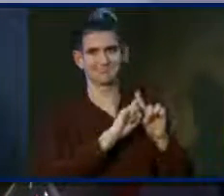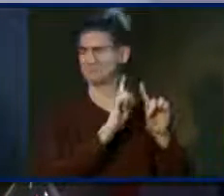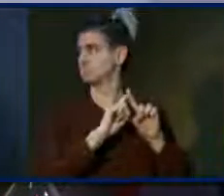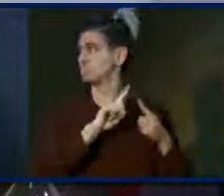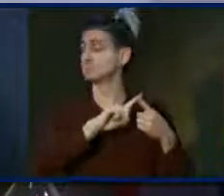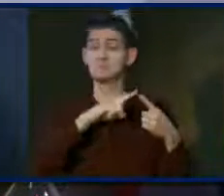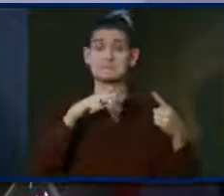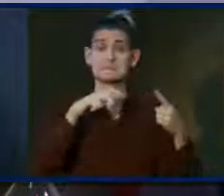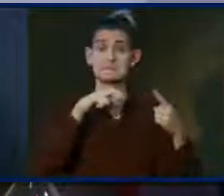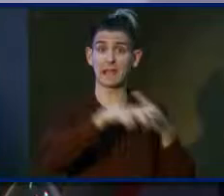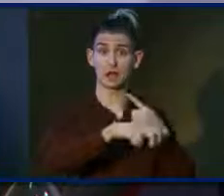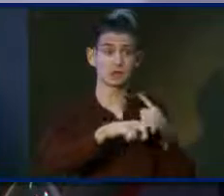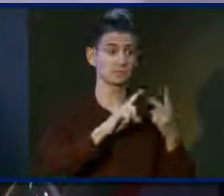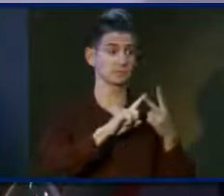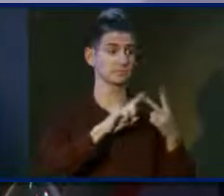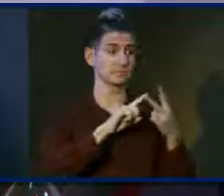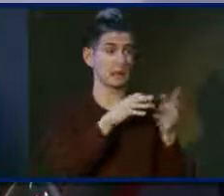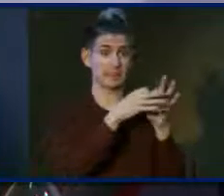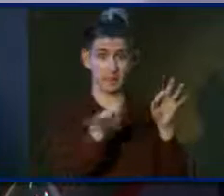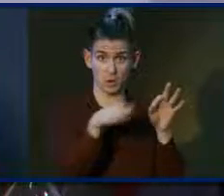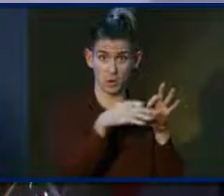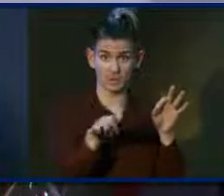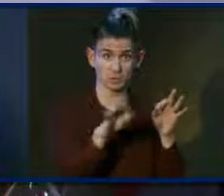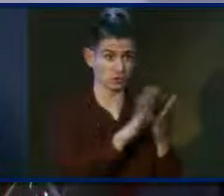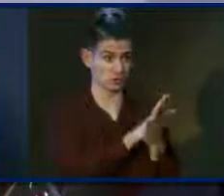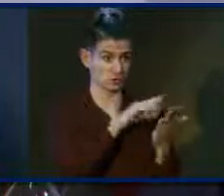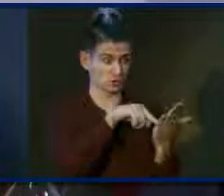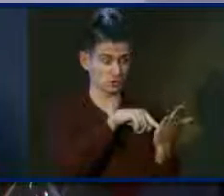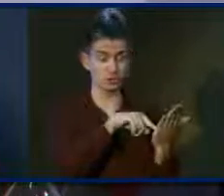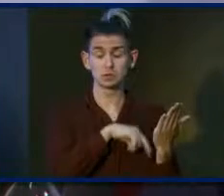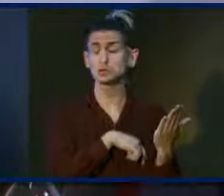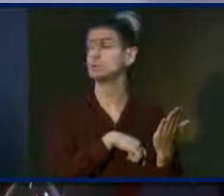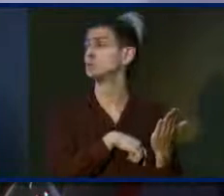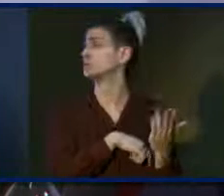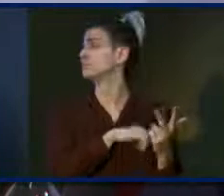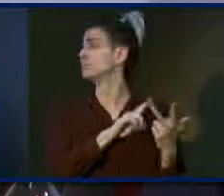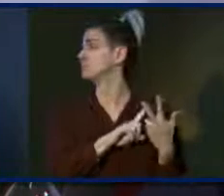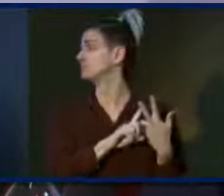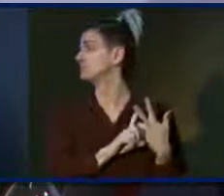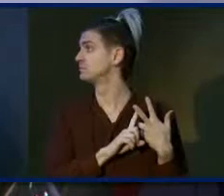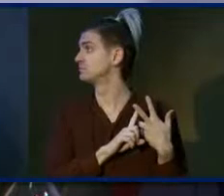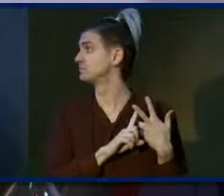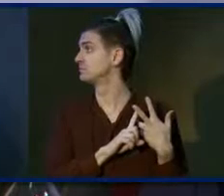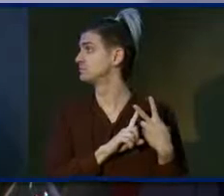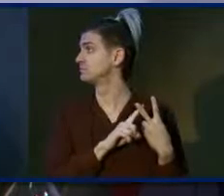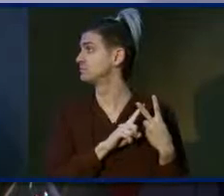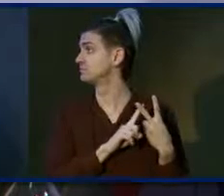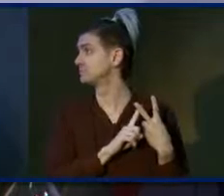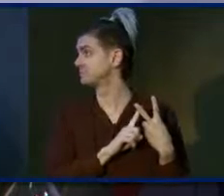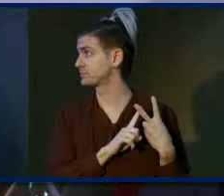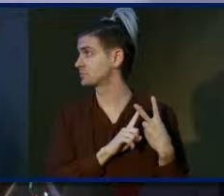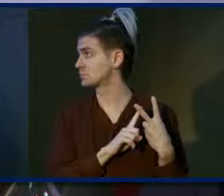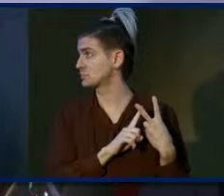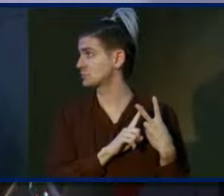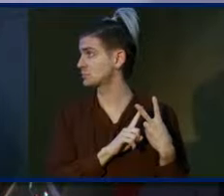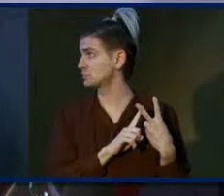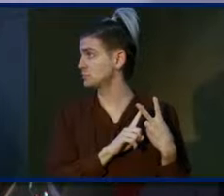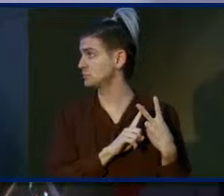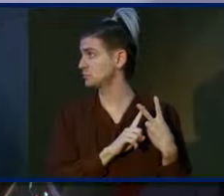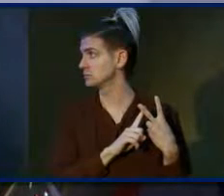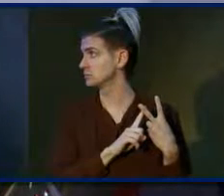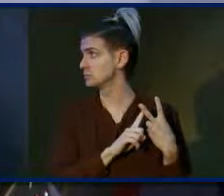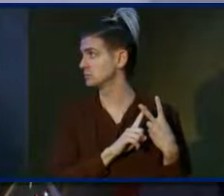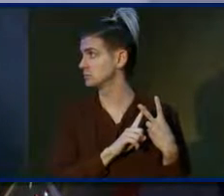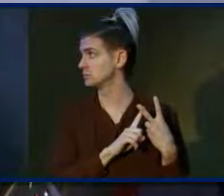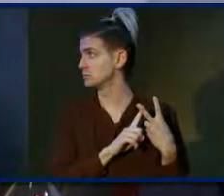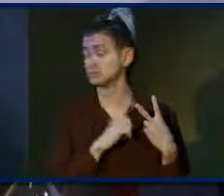Stairs, language, and people may go to the